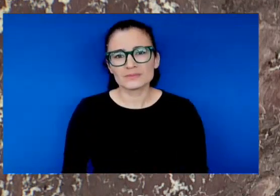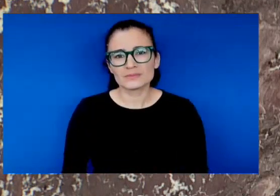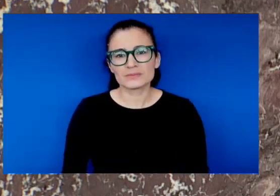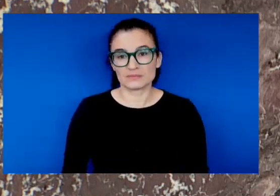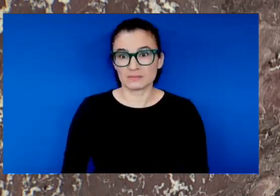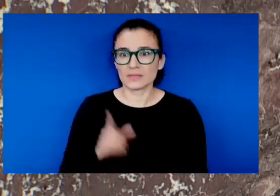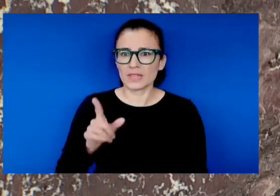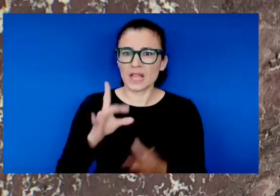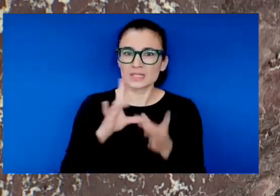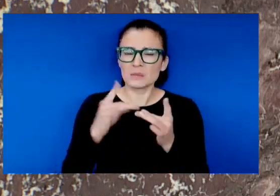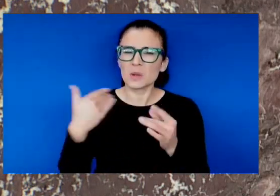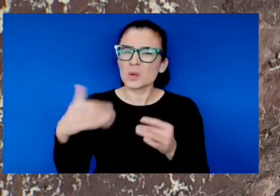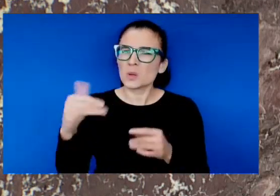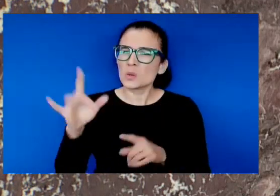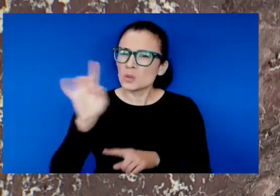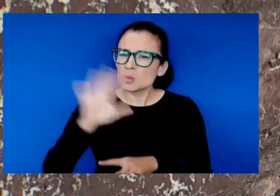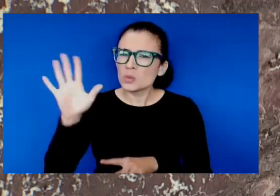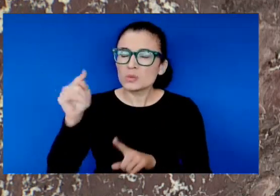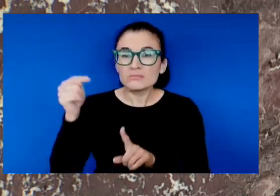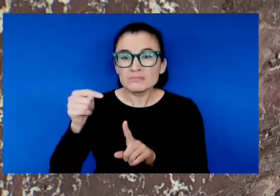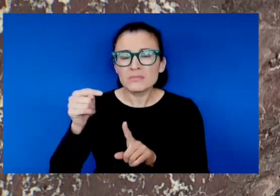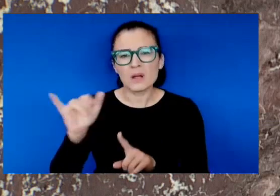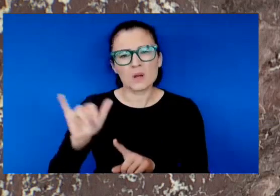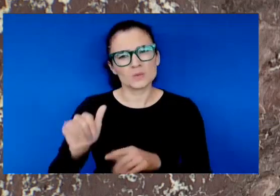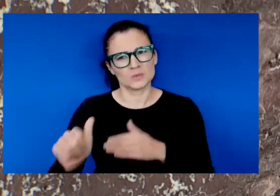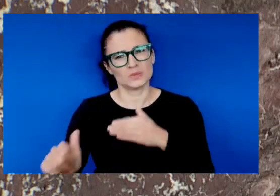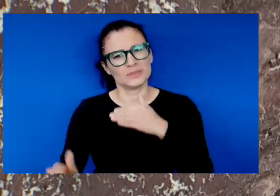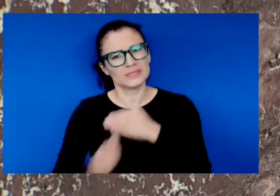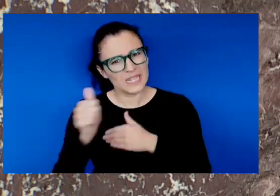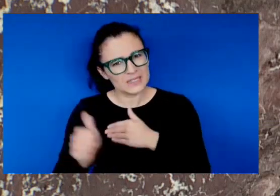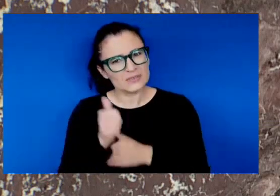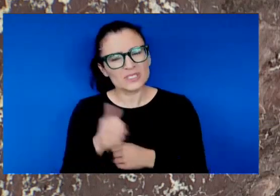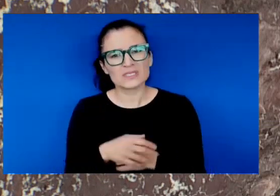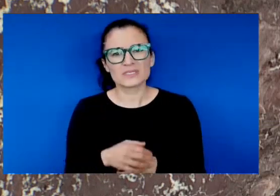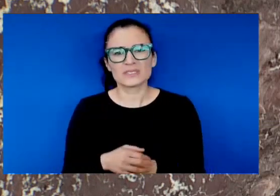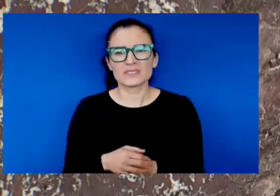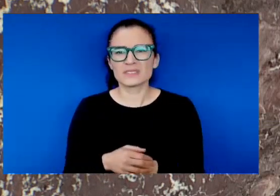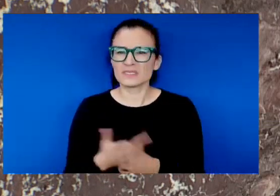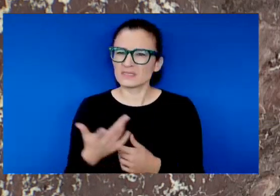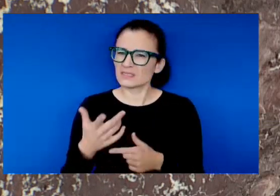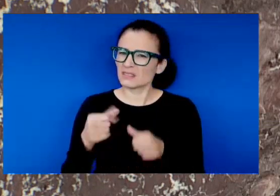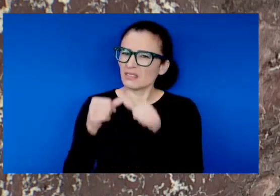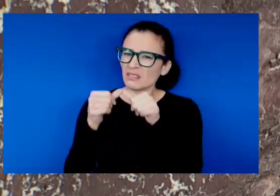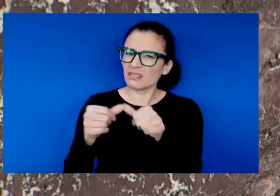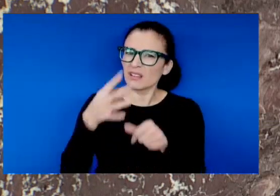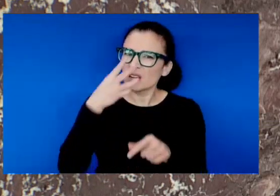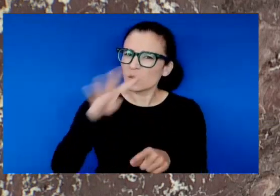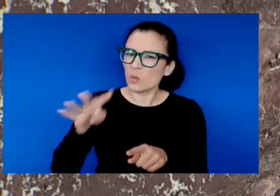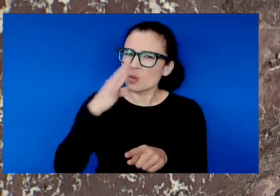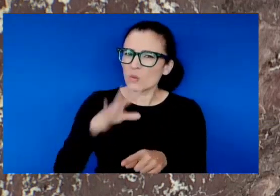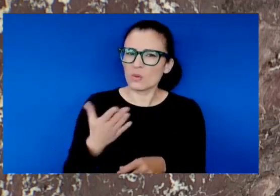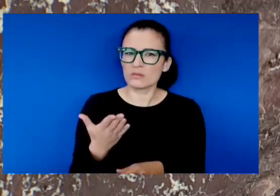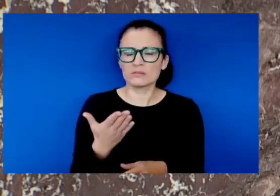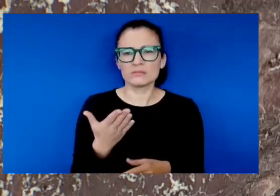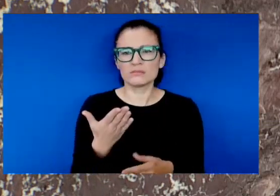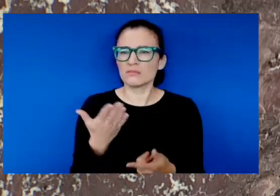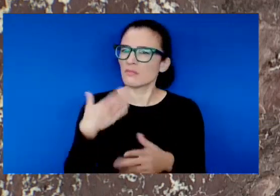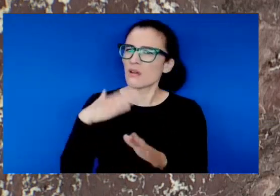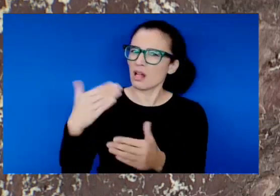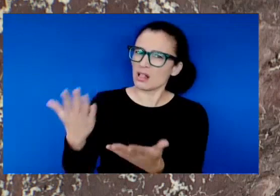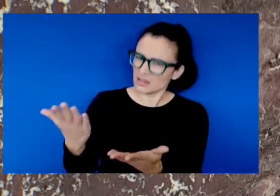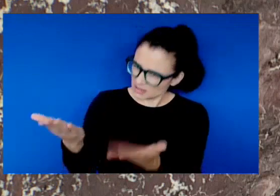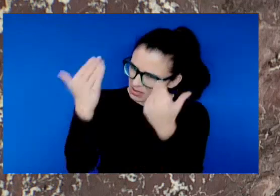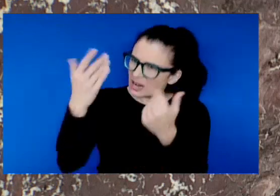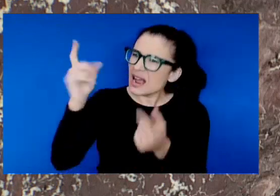Premier ignore the problem and refuse to call a full independent inquiry, as was done when it rightfully so, when